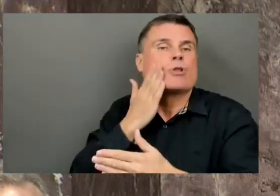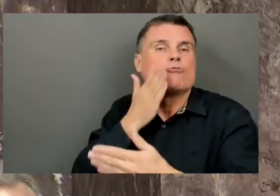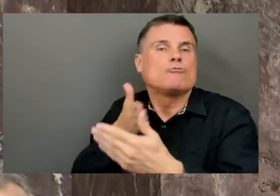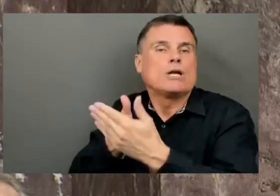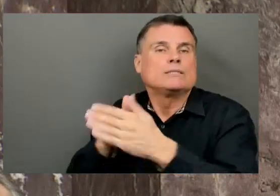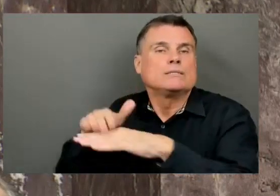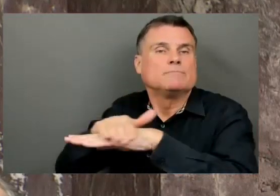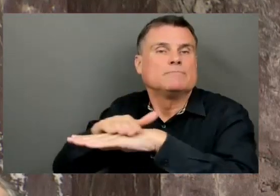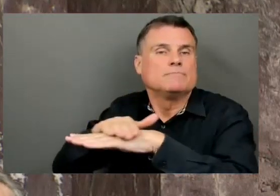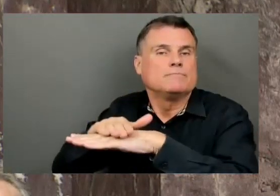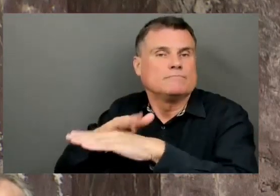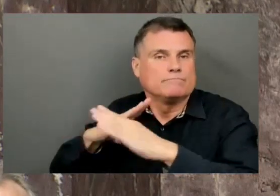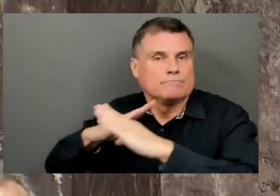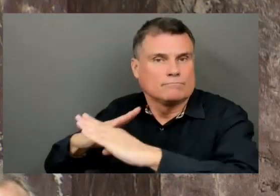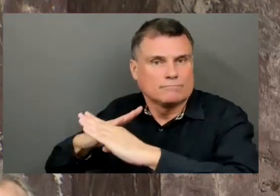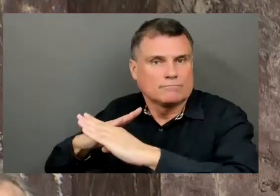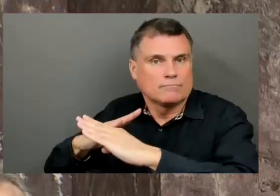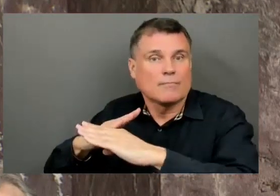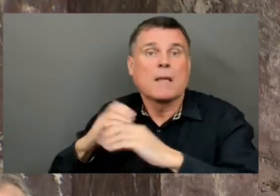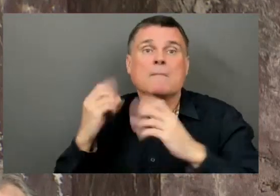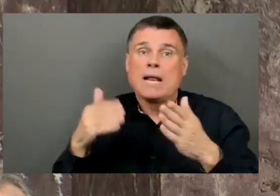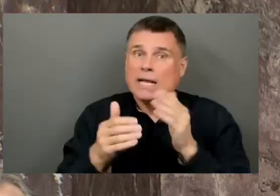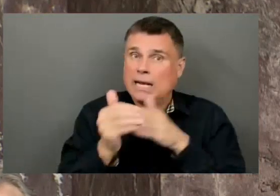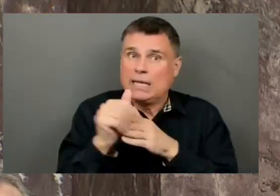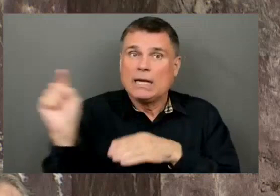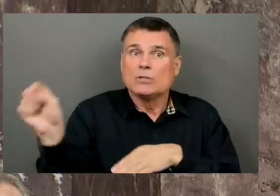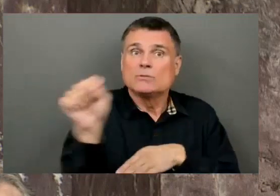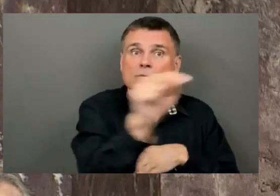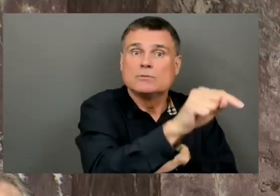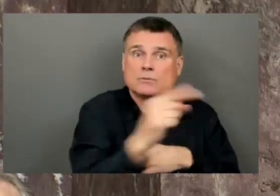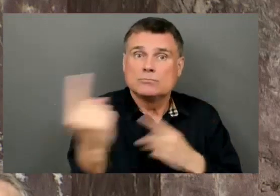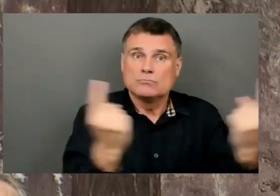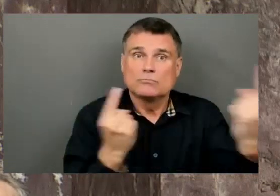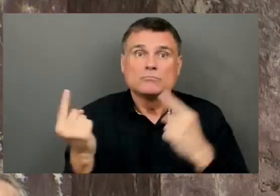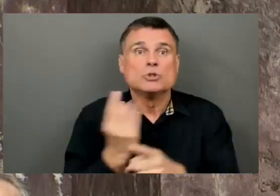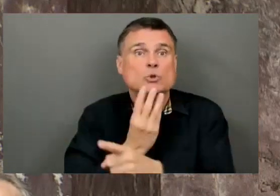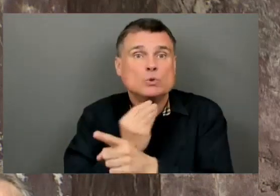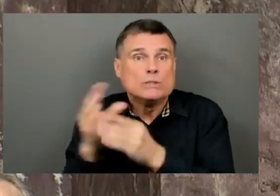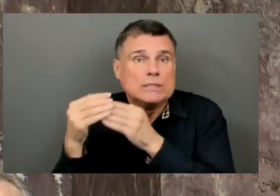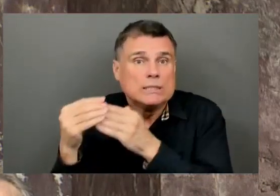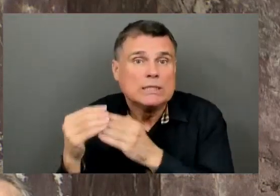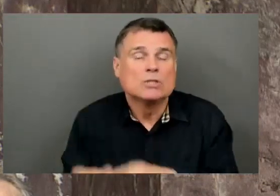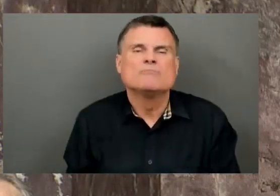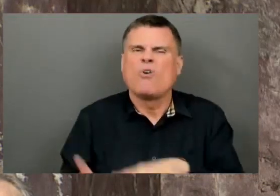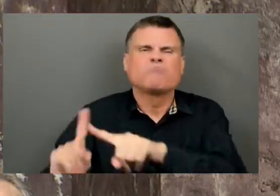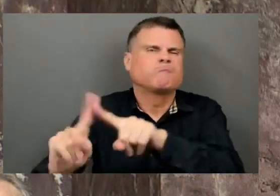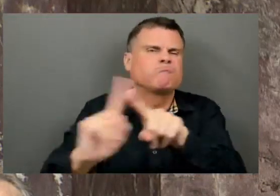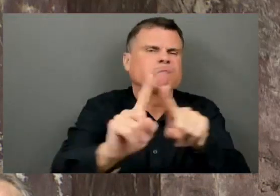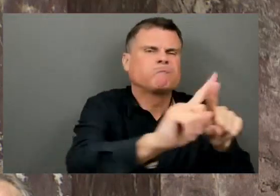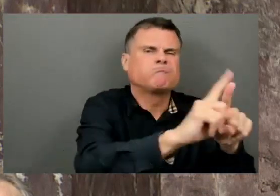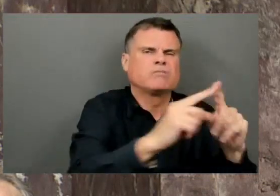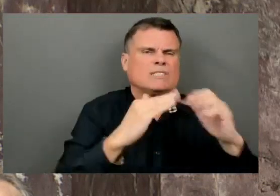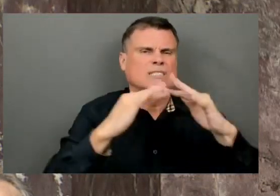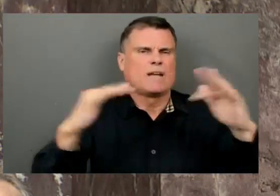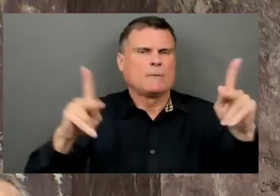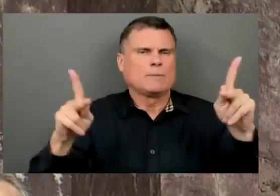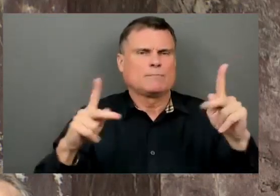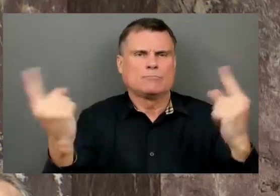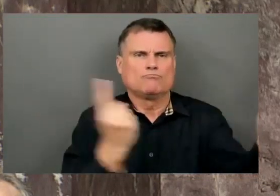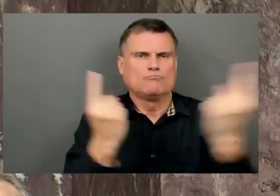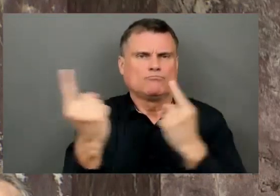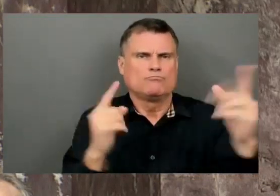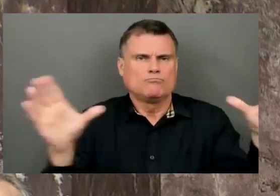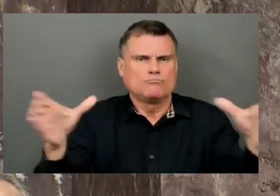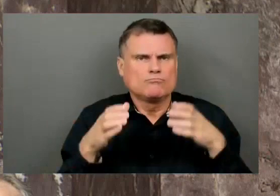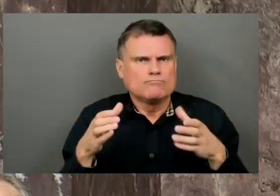from multiple communities came forward, was that the best way to address it is by strengthening the fabric of our communities. The stronger our